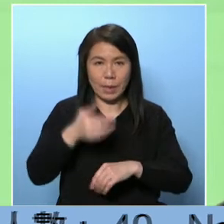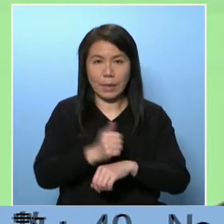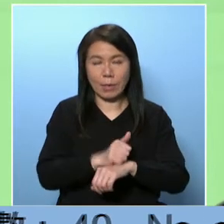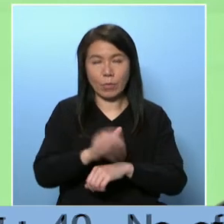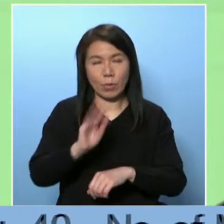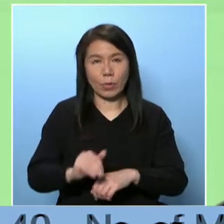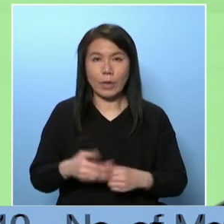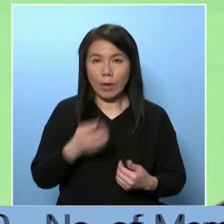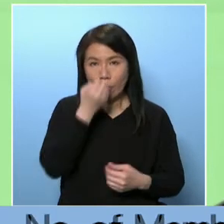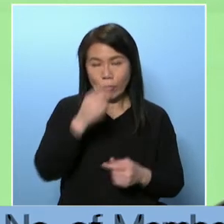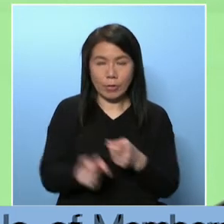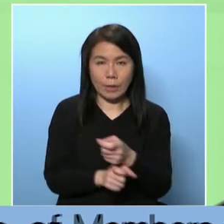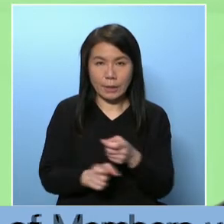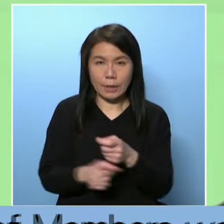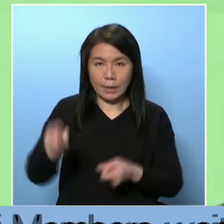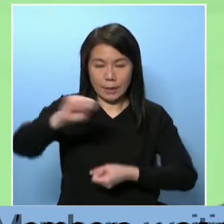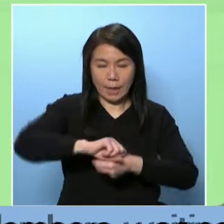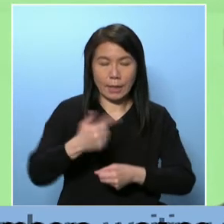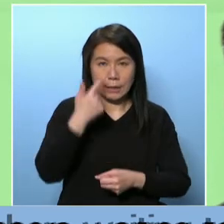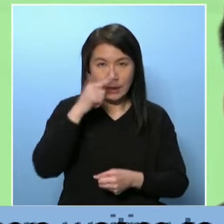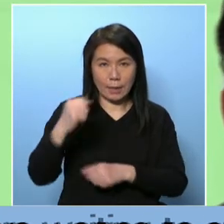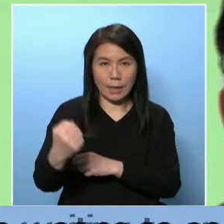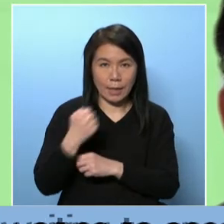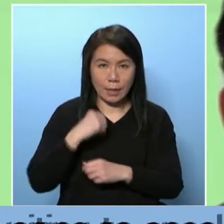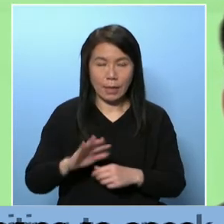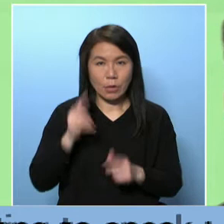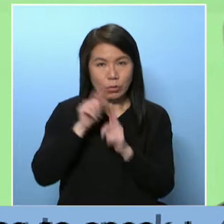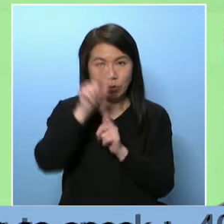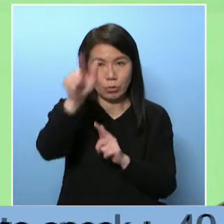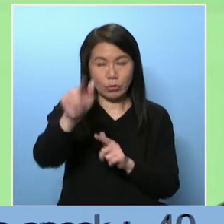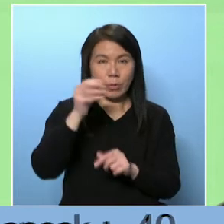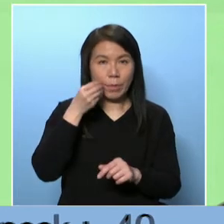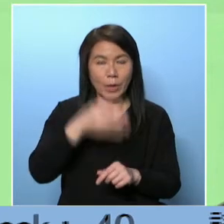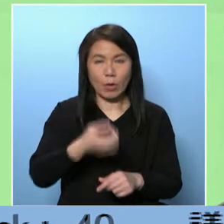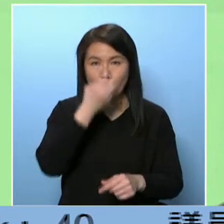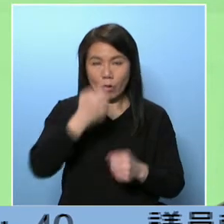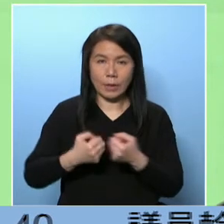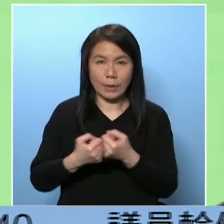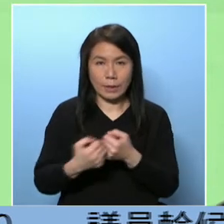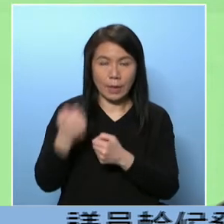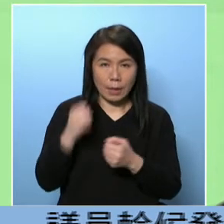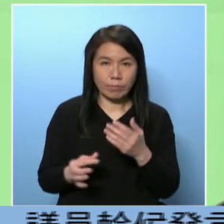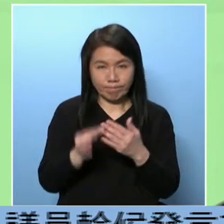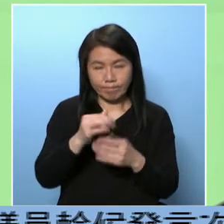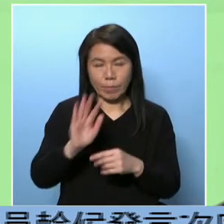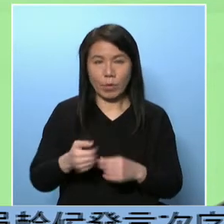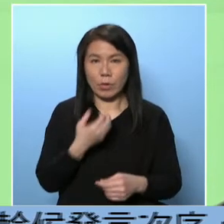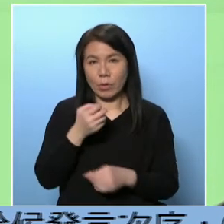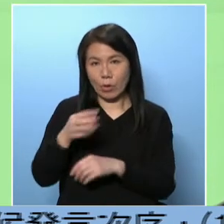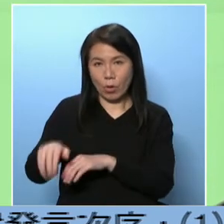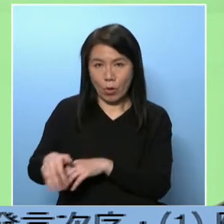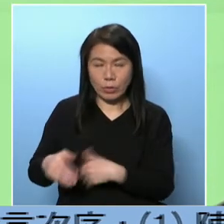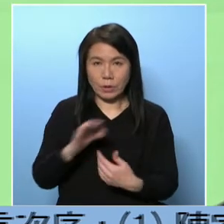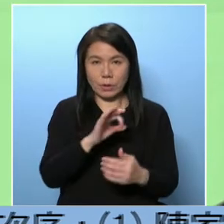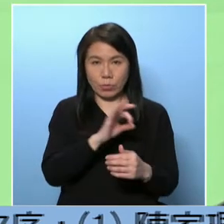there are a lot of development opportunities, and that would also instill more dynamism into the